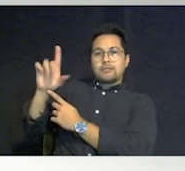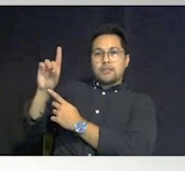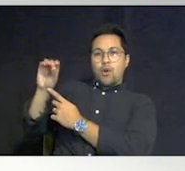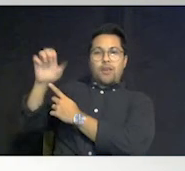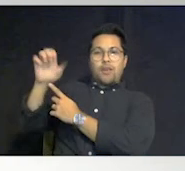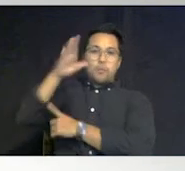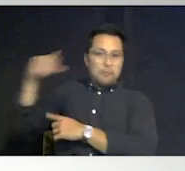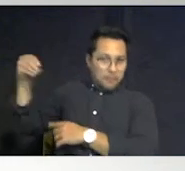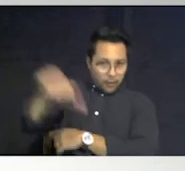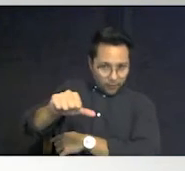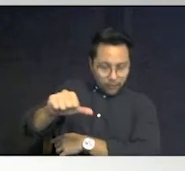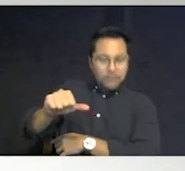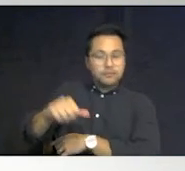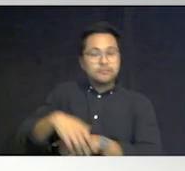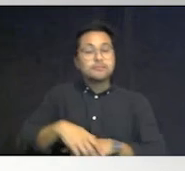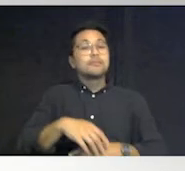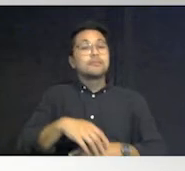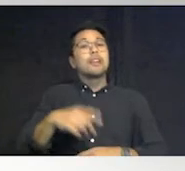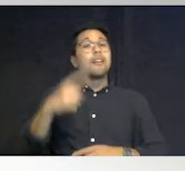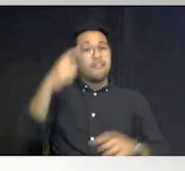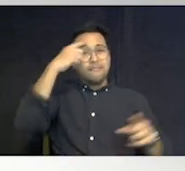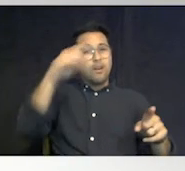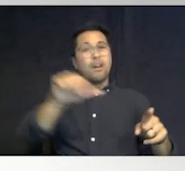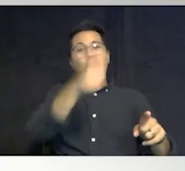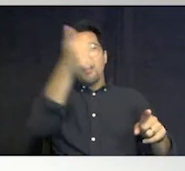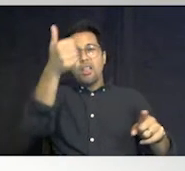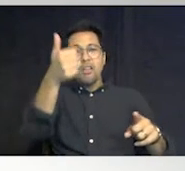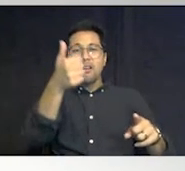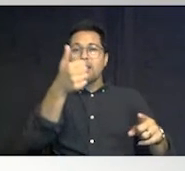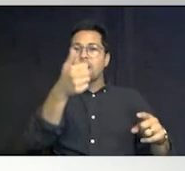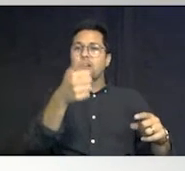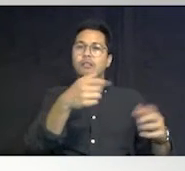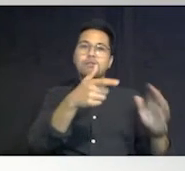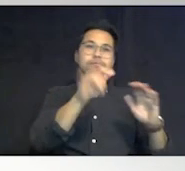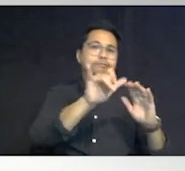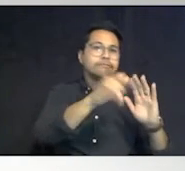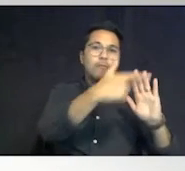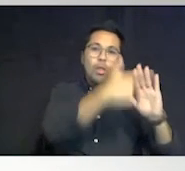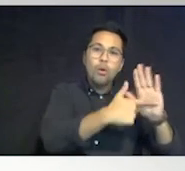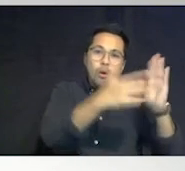Each party is responsible for any outside parties, such as advocates or attorney fees.